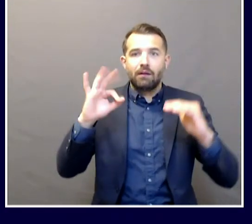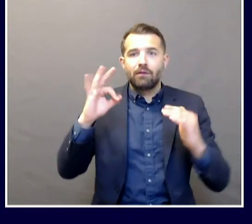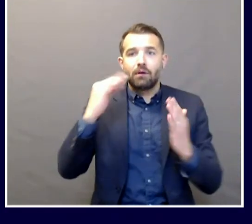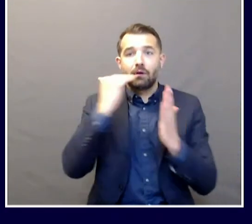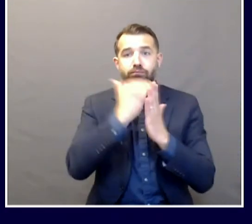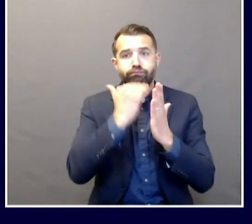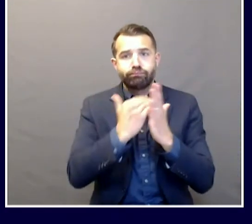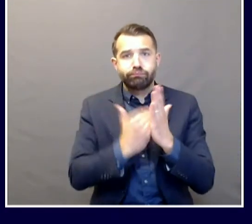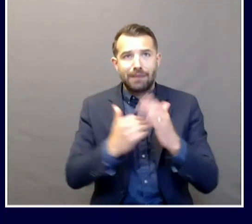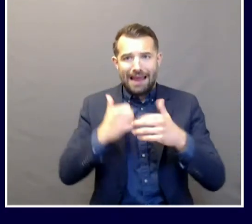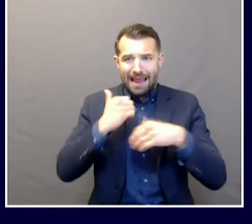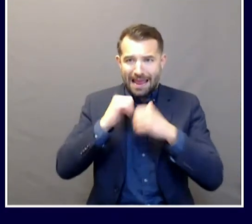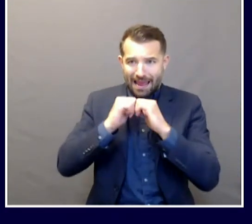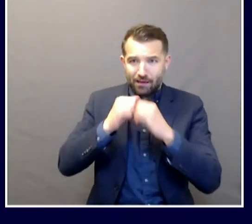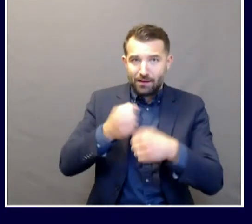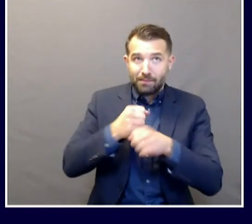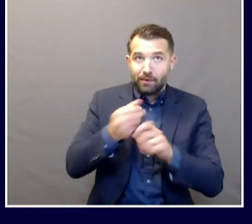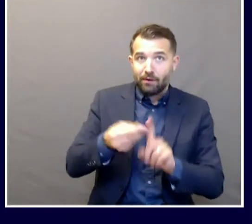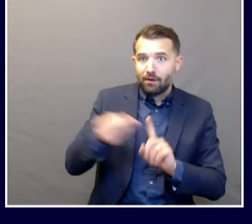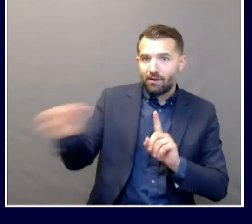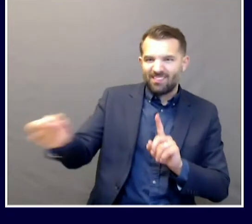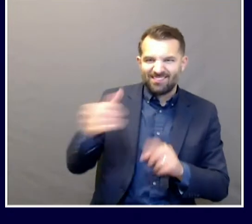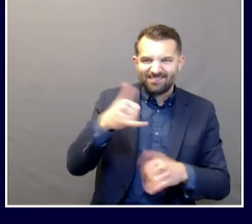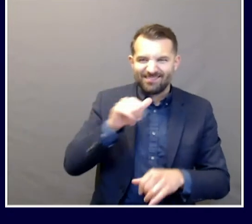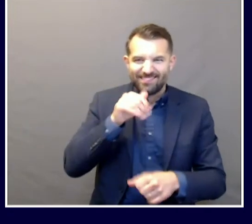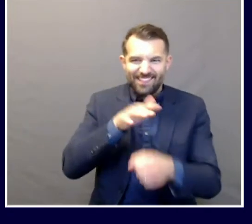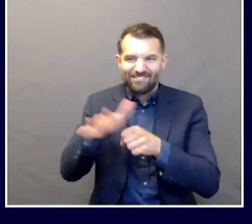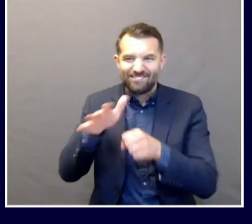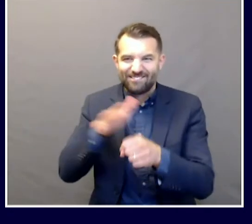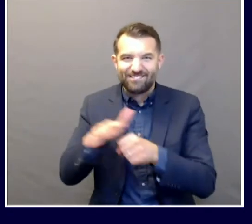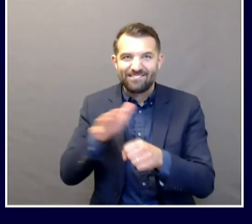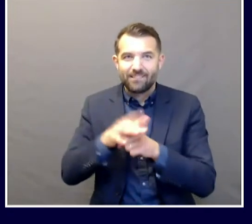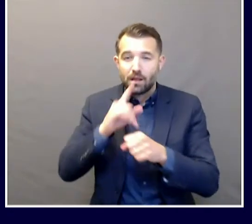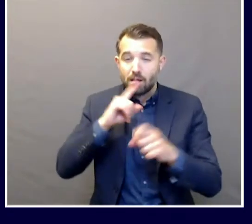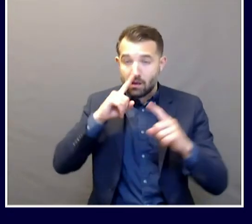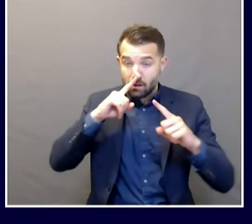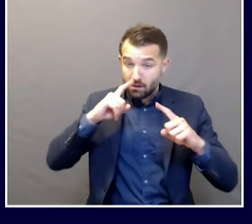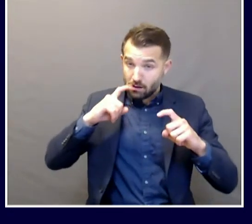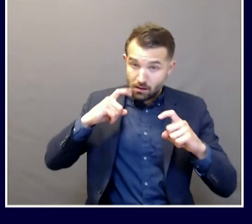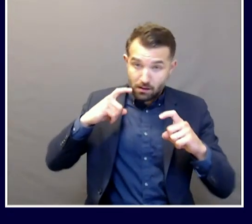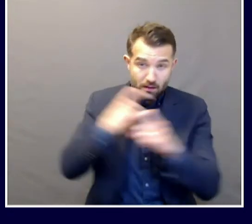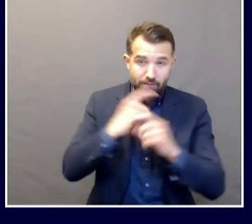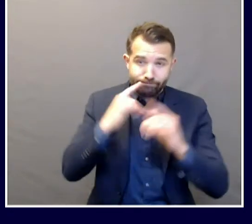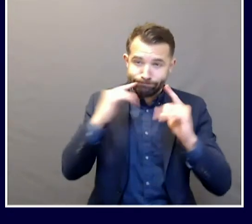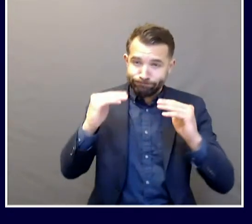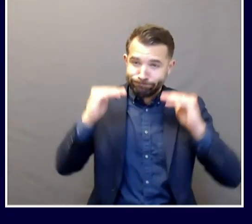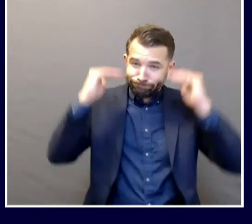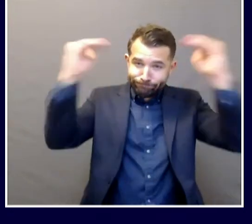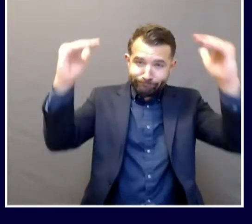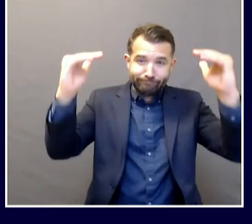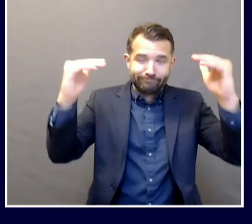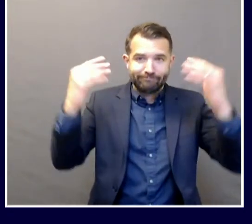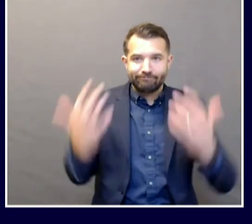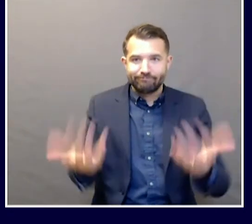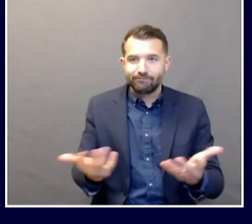many complicated recipes, I don't want folks to think that that is the only step. And that's my concern with much of the dialogue.